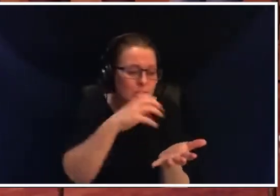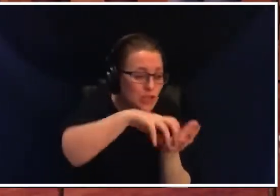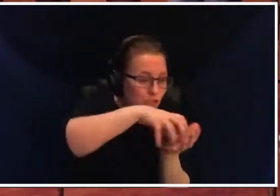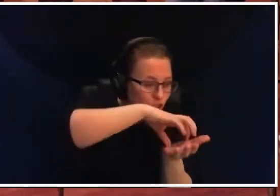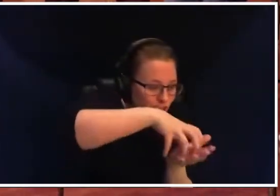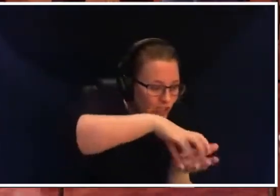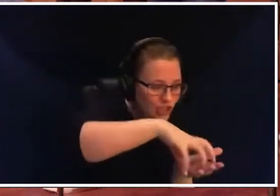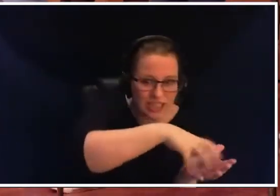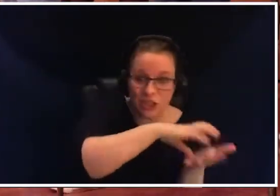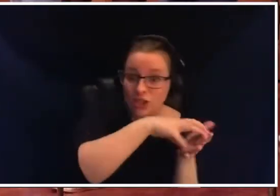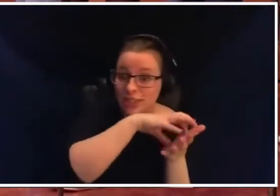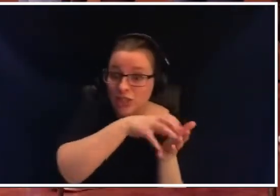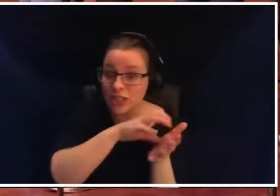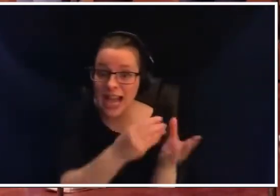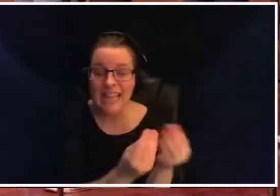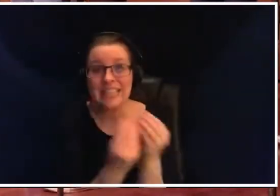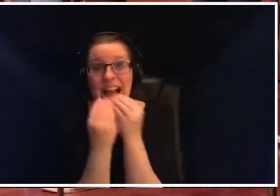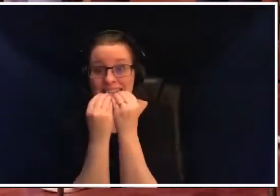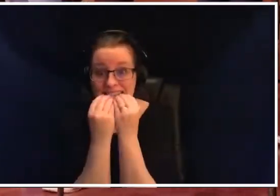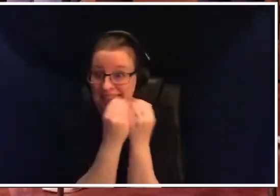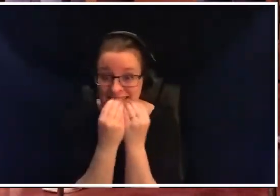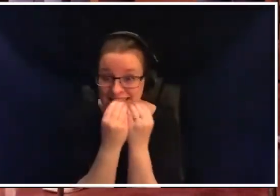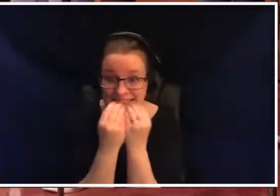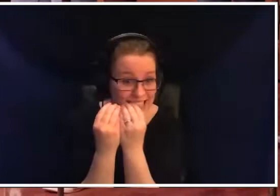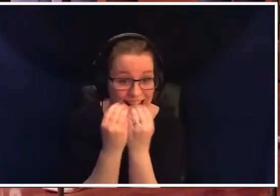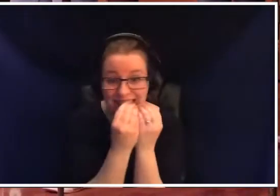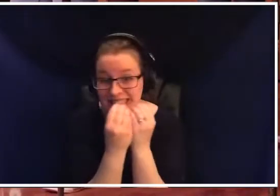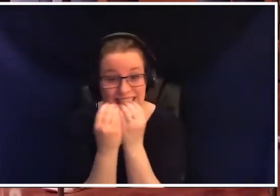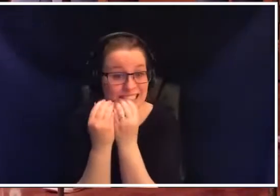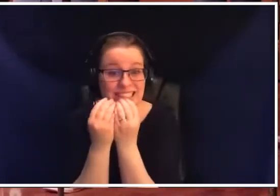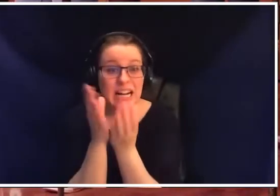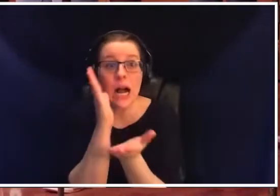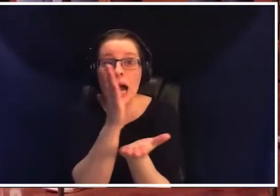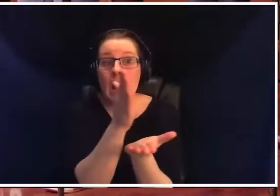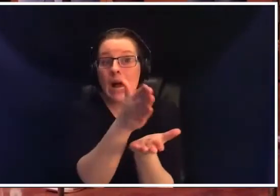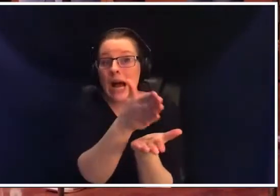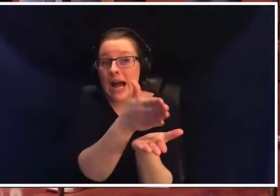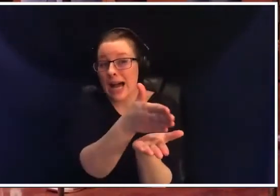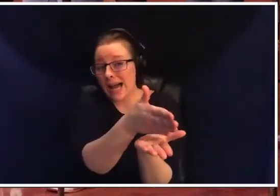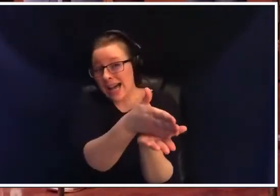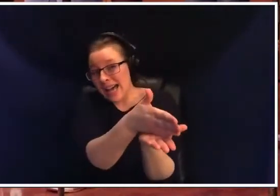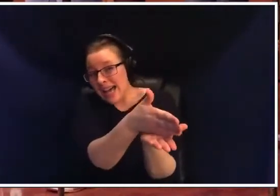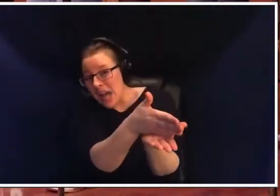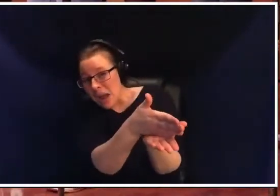cookies, cookies, cookies, we go cookie eating cookies. Maybe we should